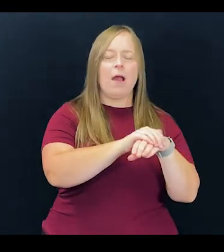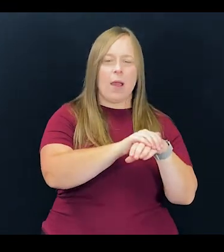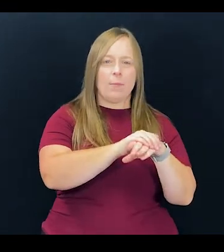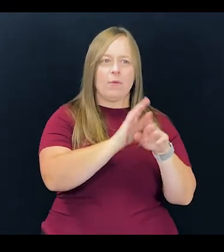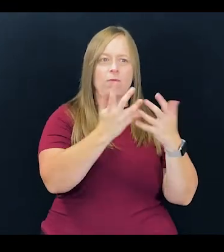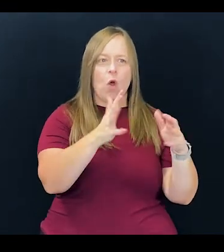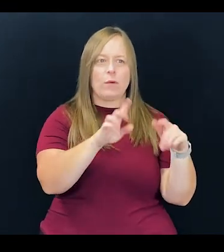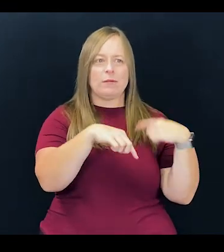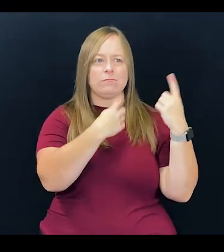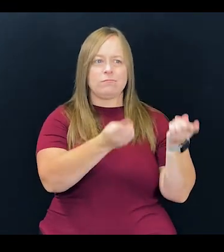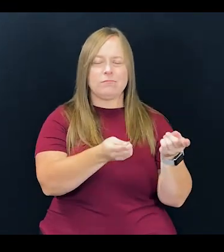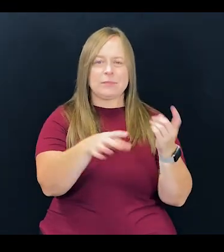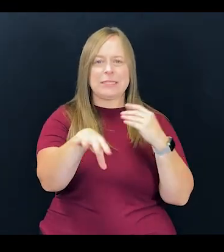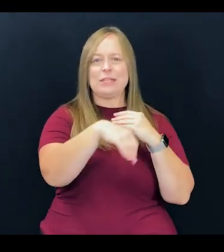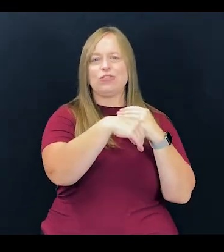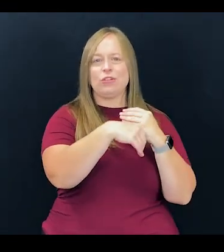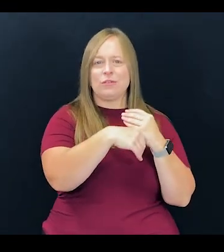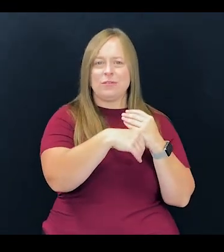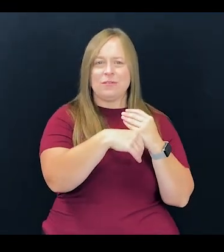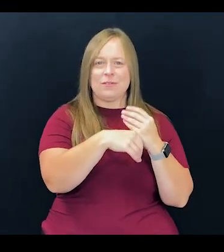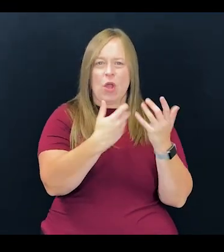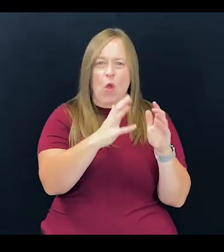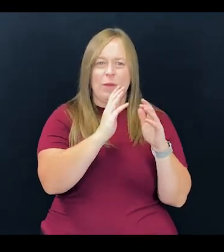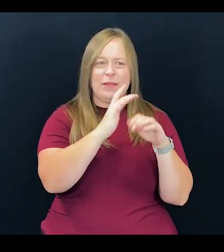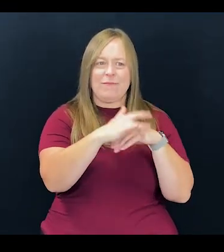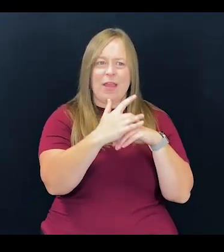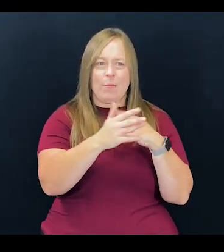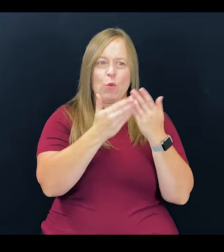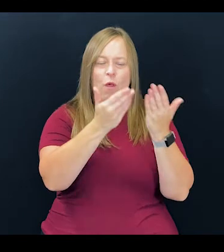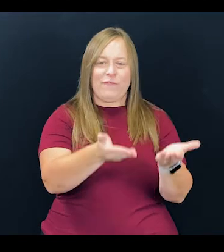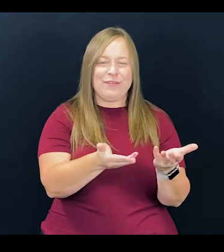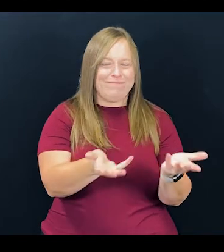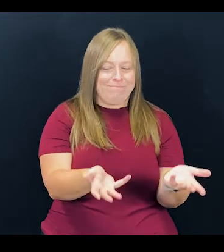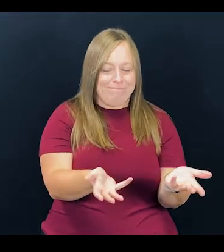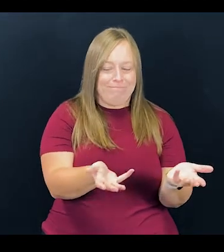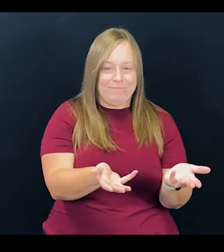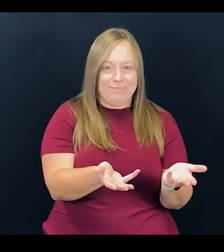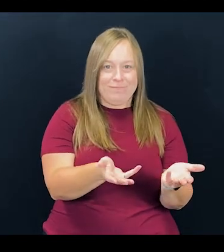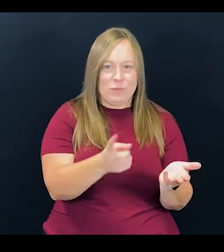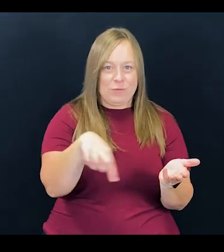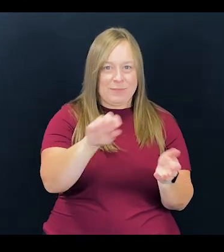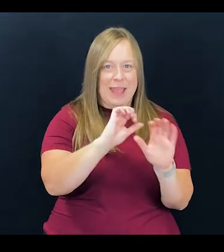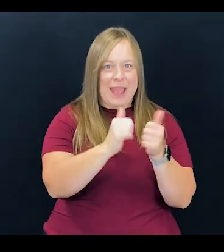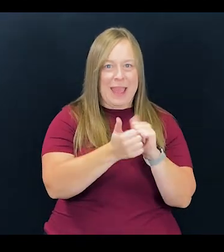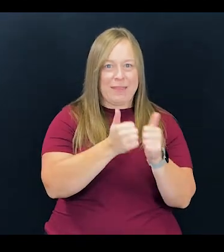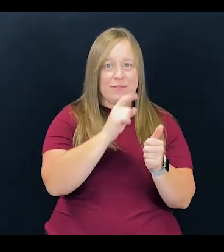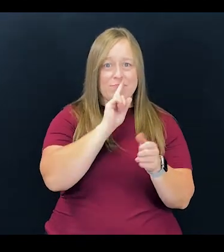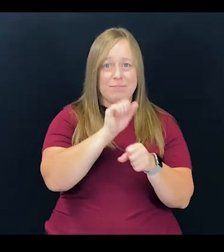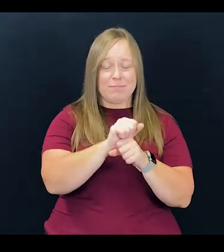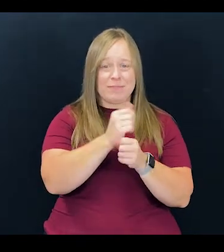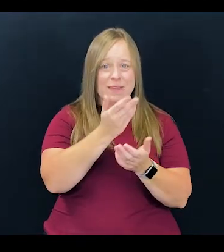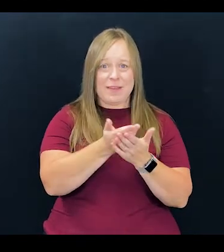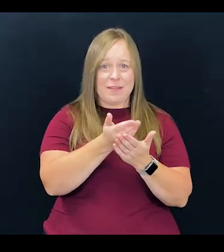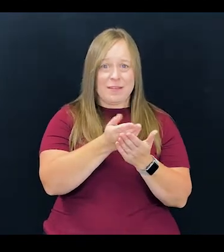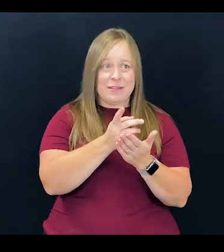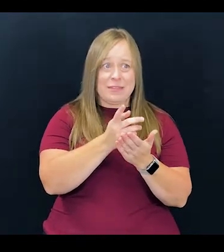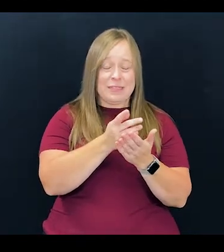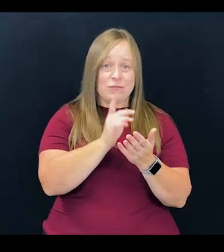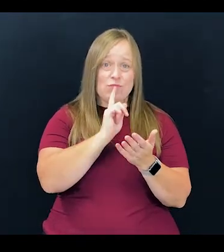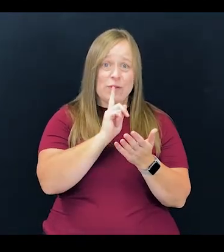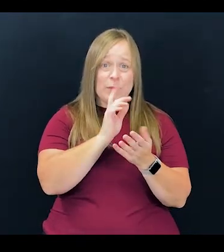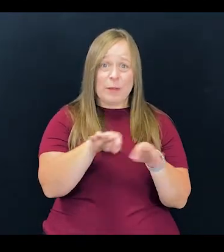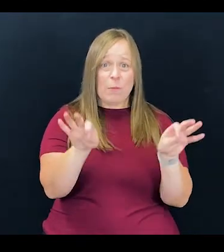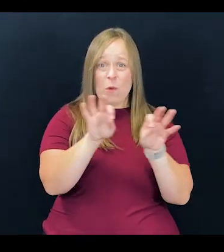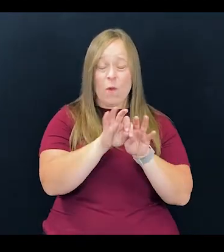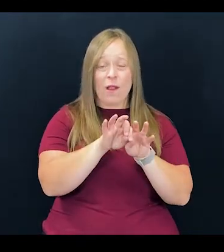something on top of or in addition to what already is being offered to the athletes, when in fact it